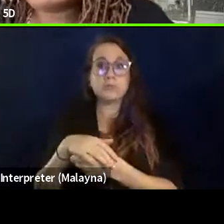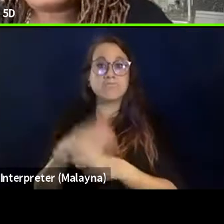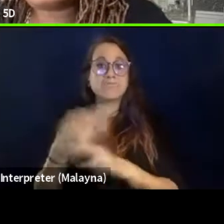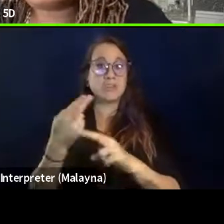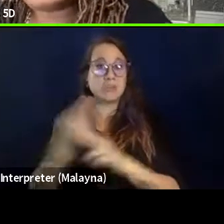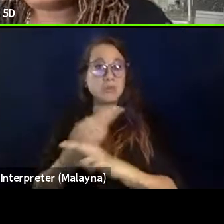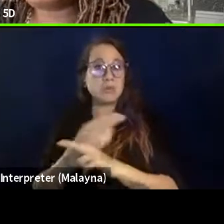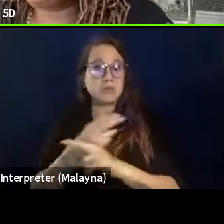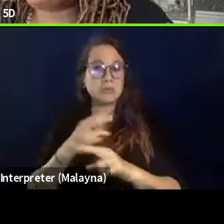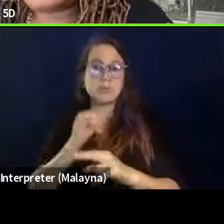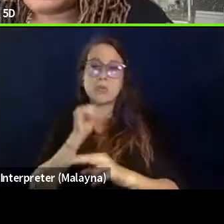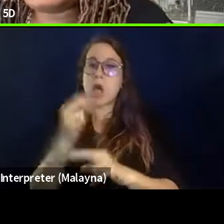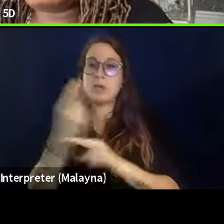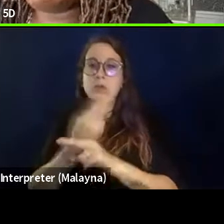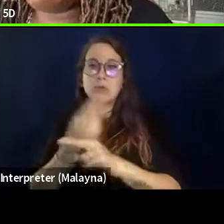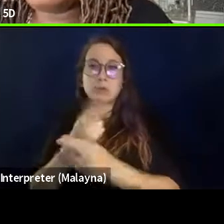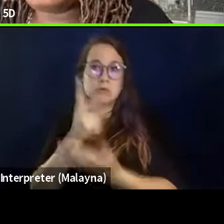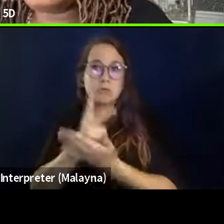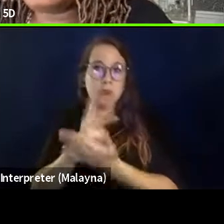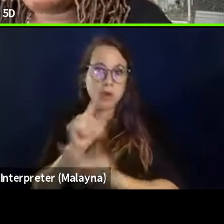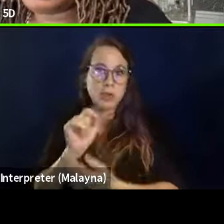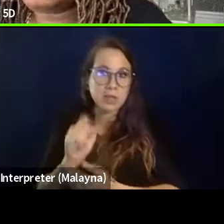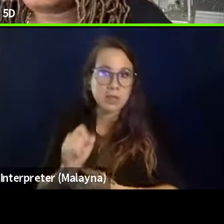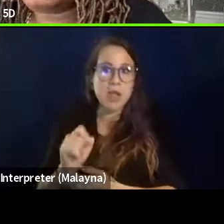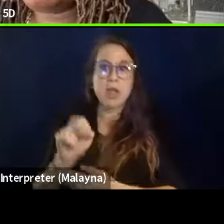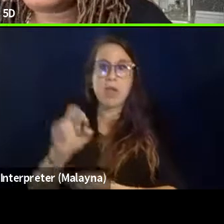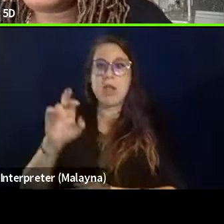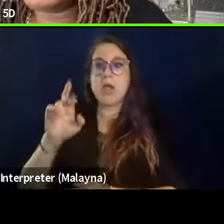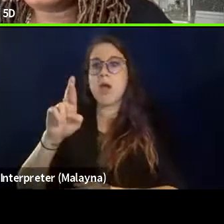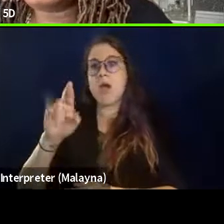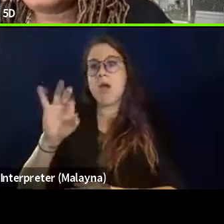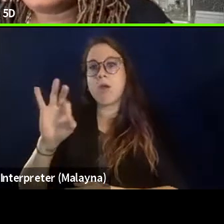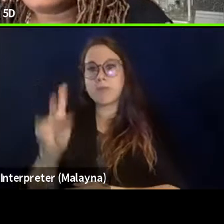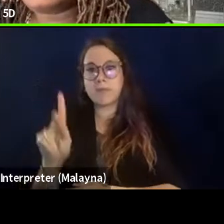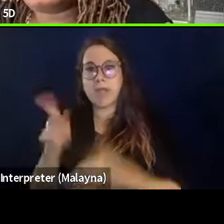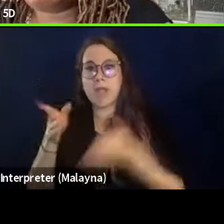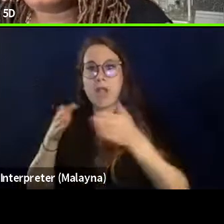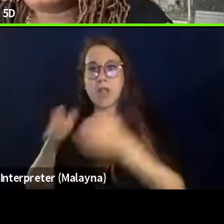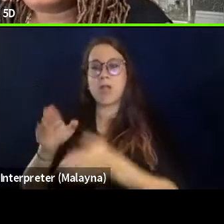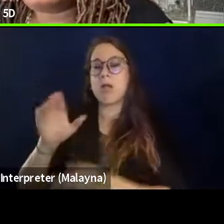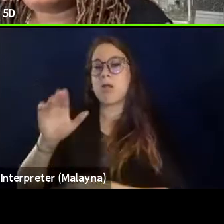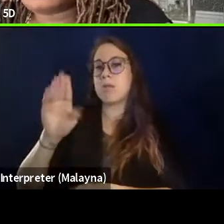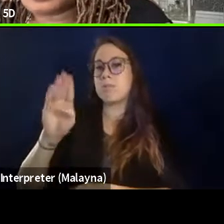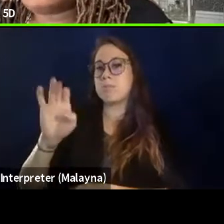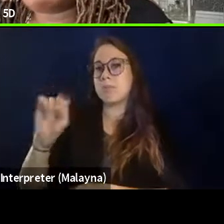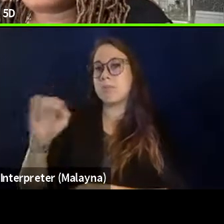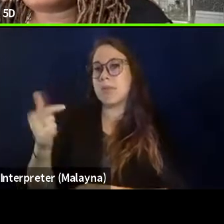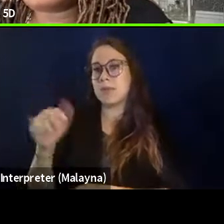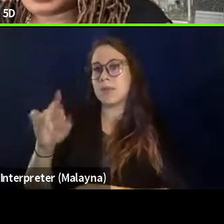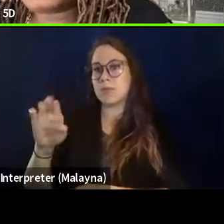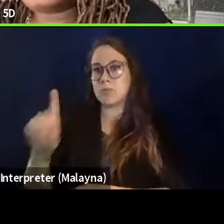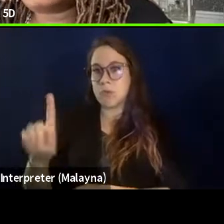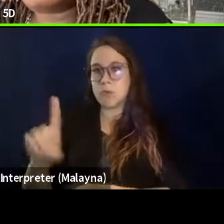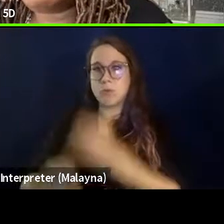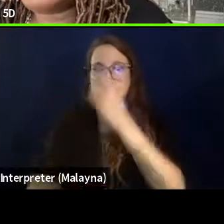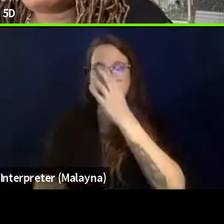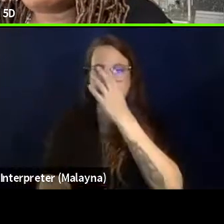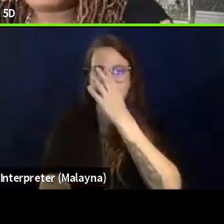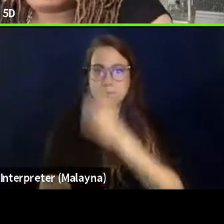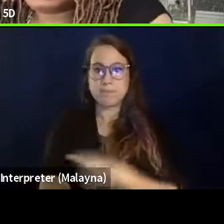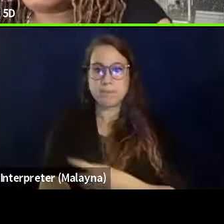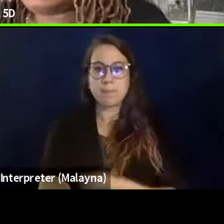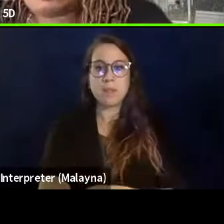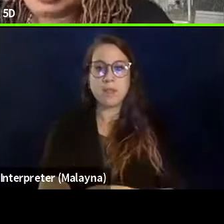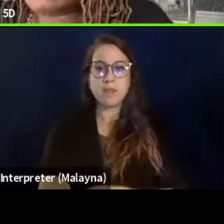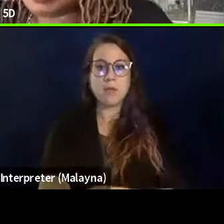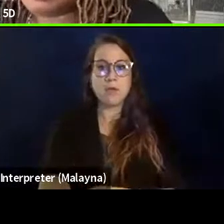So I think that that is a great item for consideration because we do have a lot of